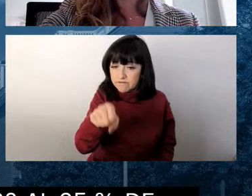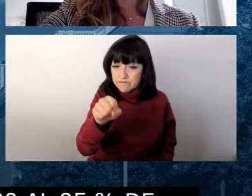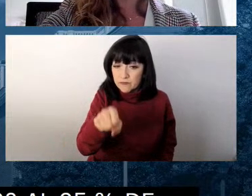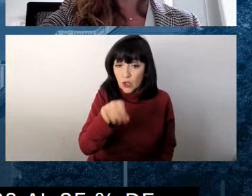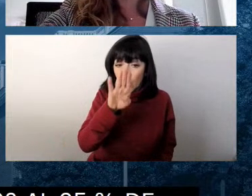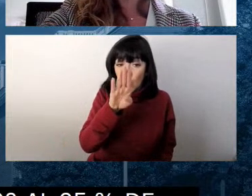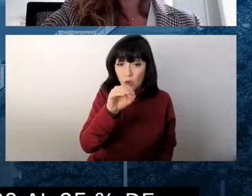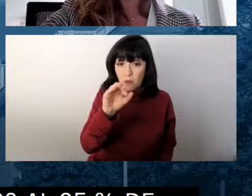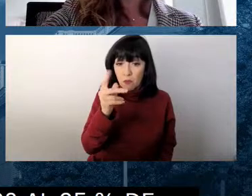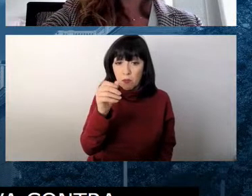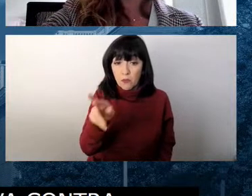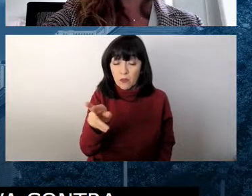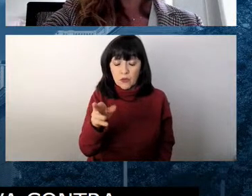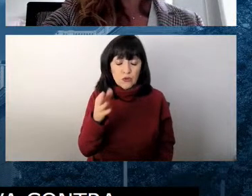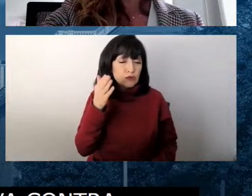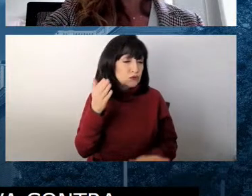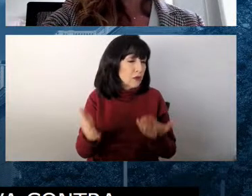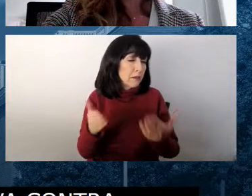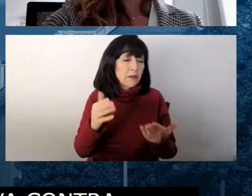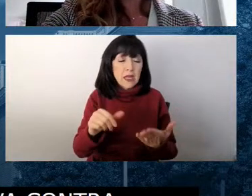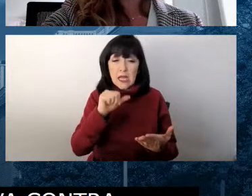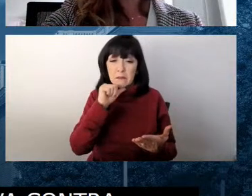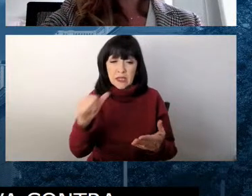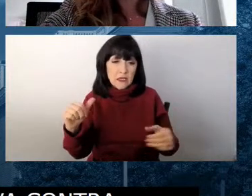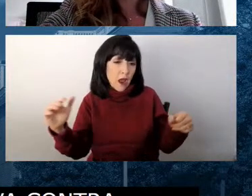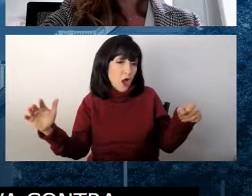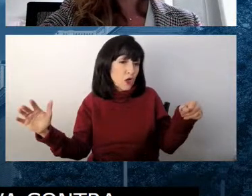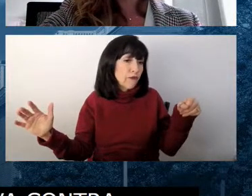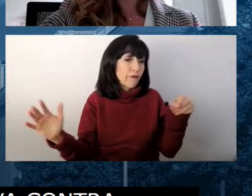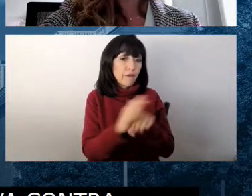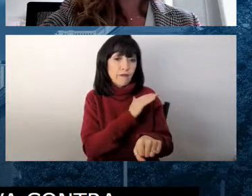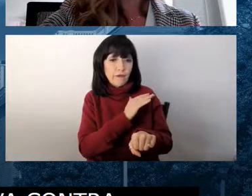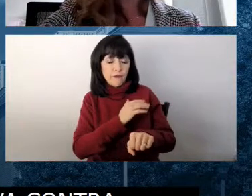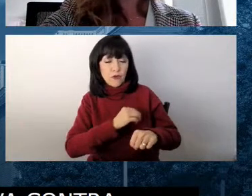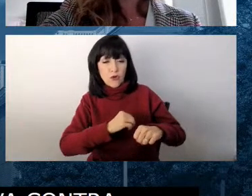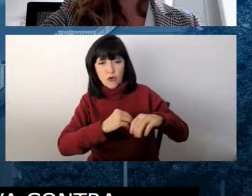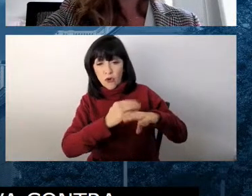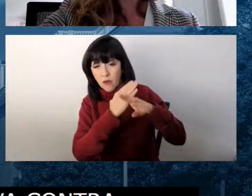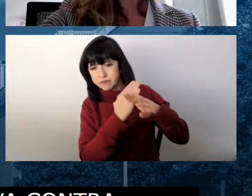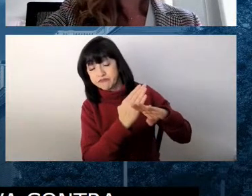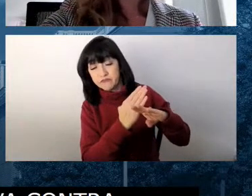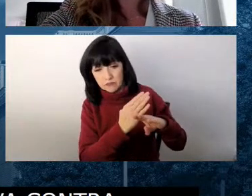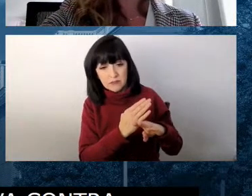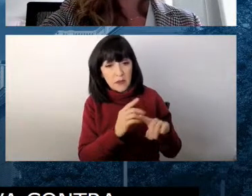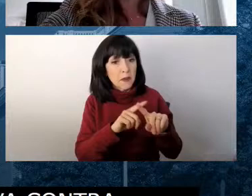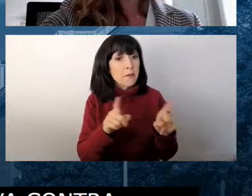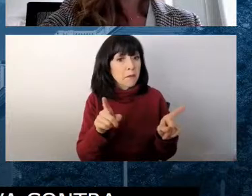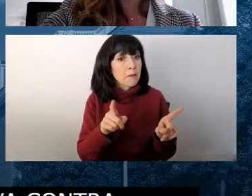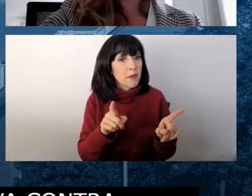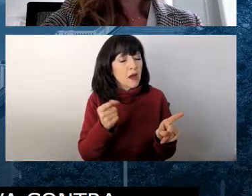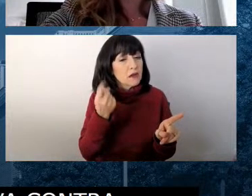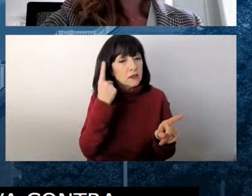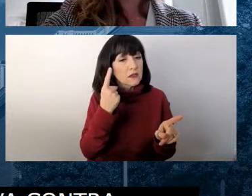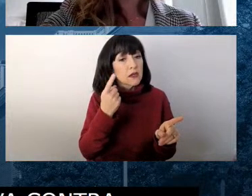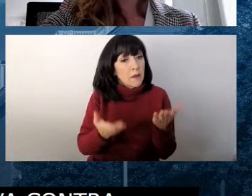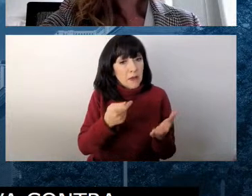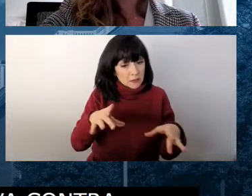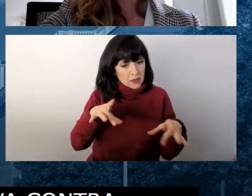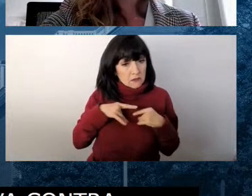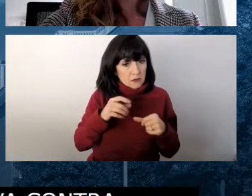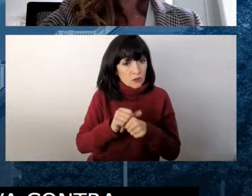squash breakthrough cases, the chance of hospitalization is meaningfully much